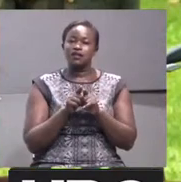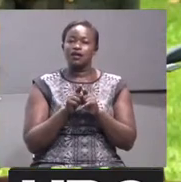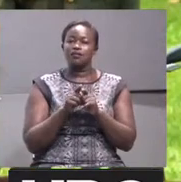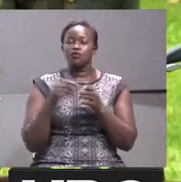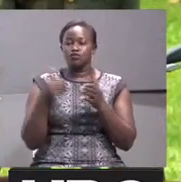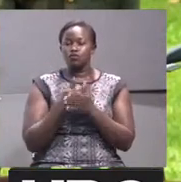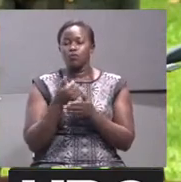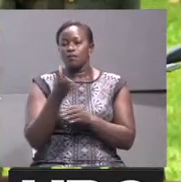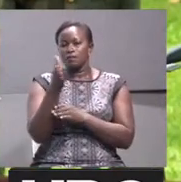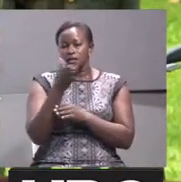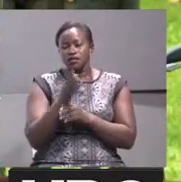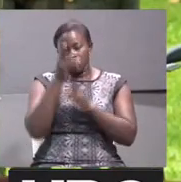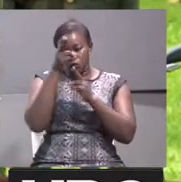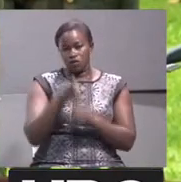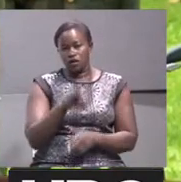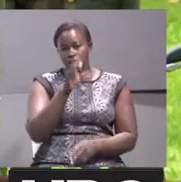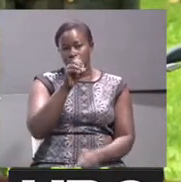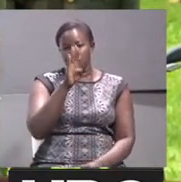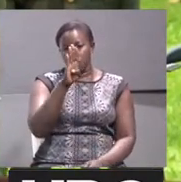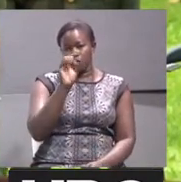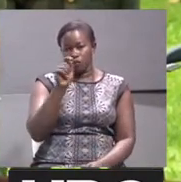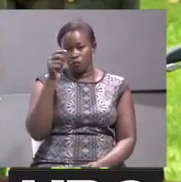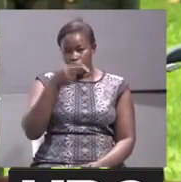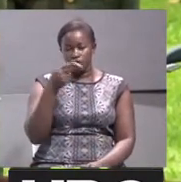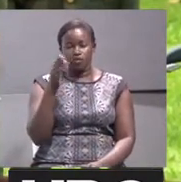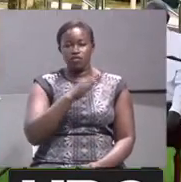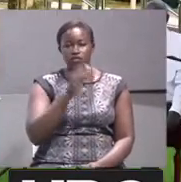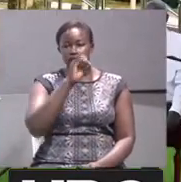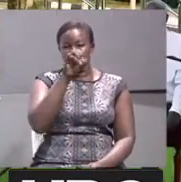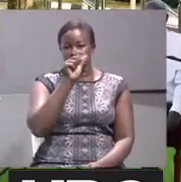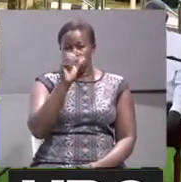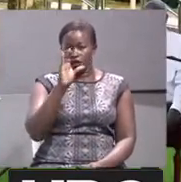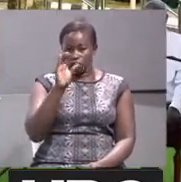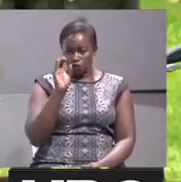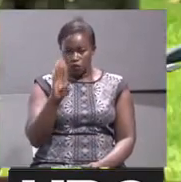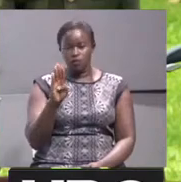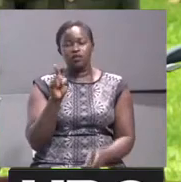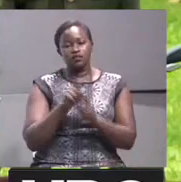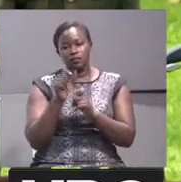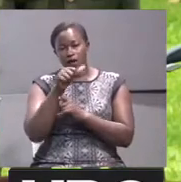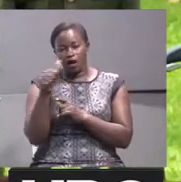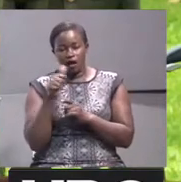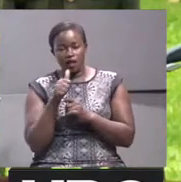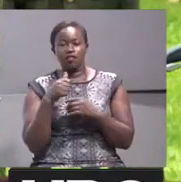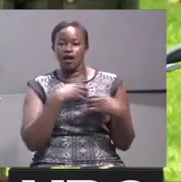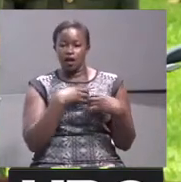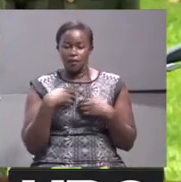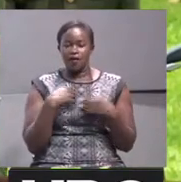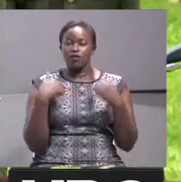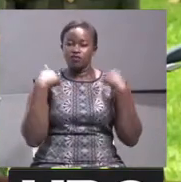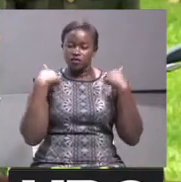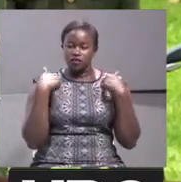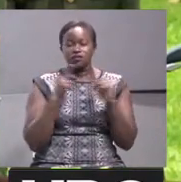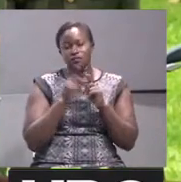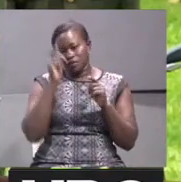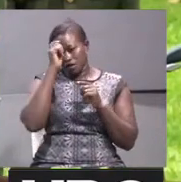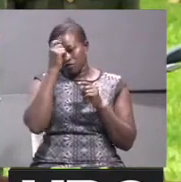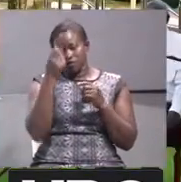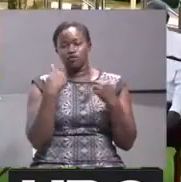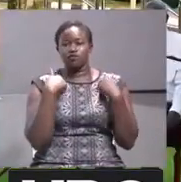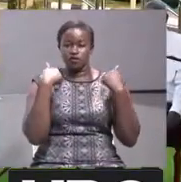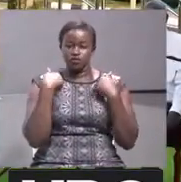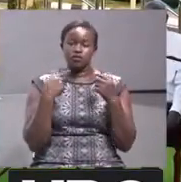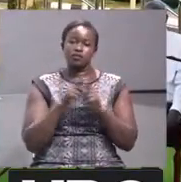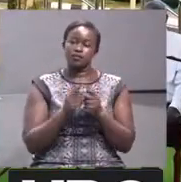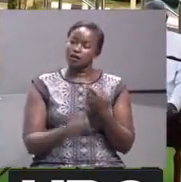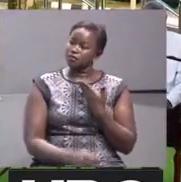Minister, Honorable Oboth Maxon Jacob, among other senior military officers and government officials.